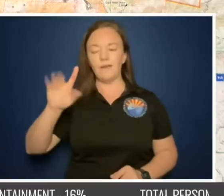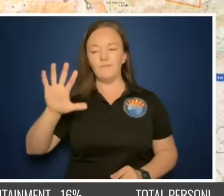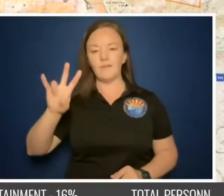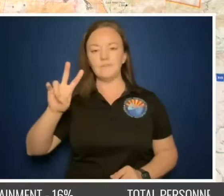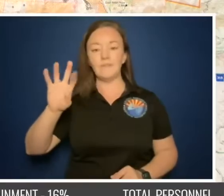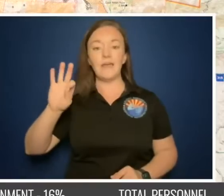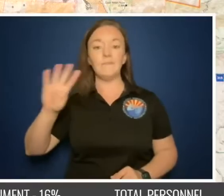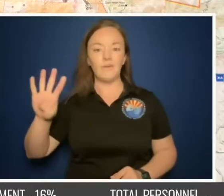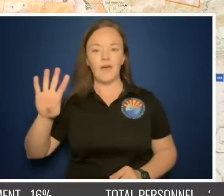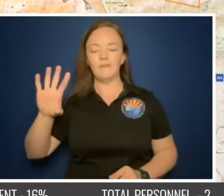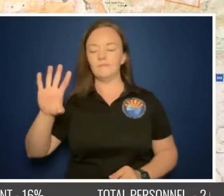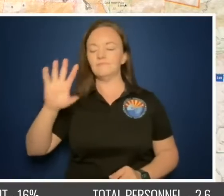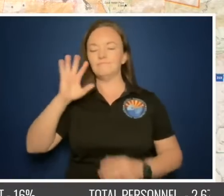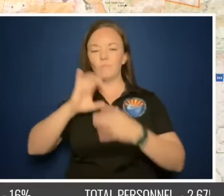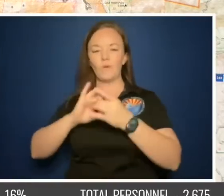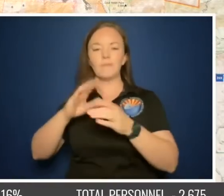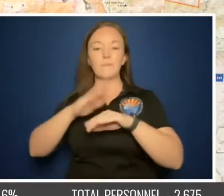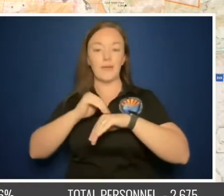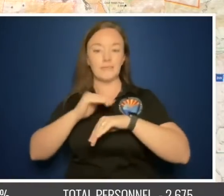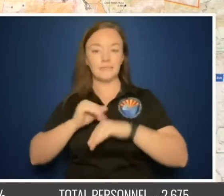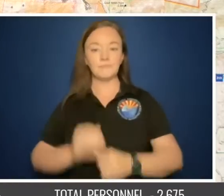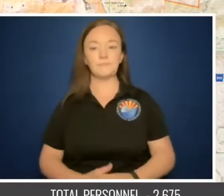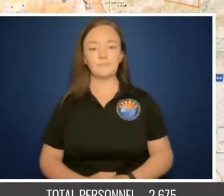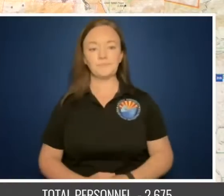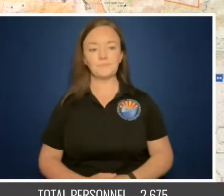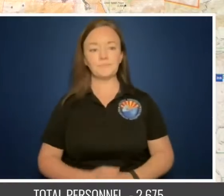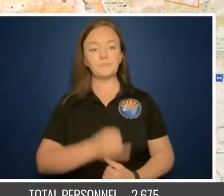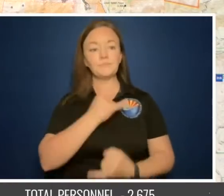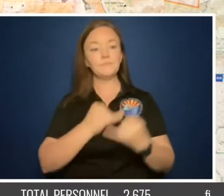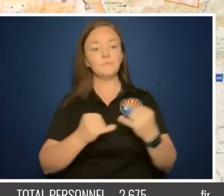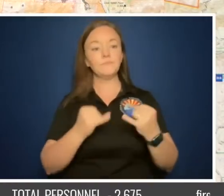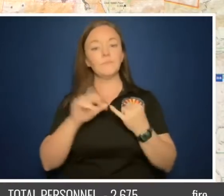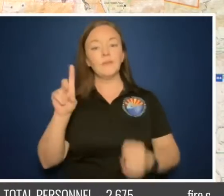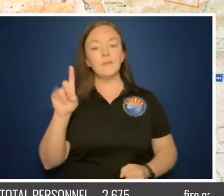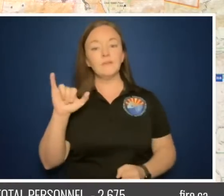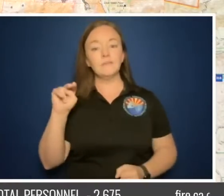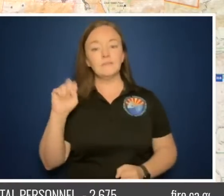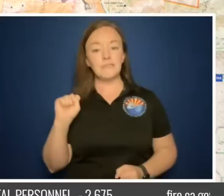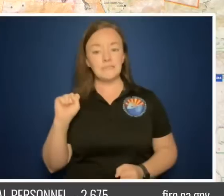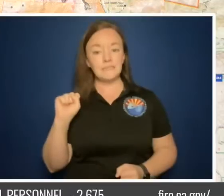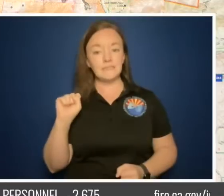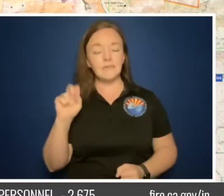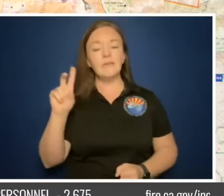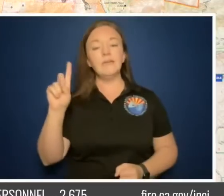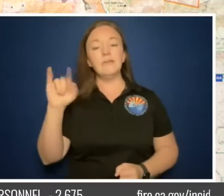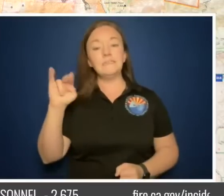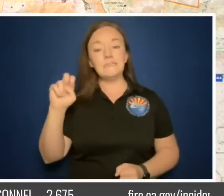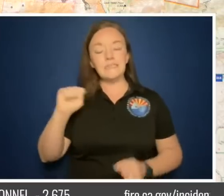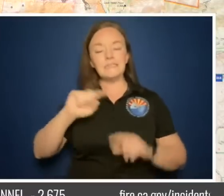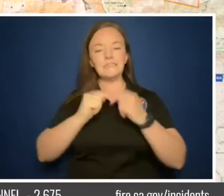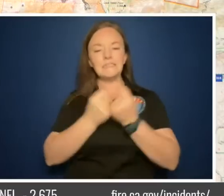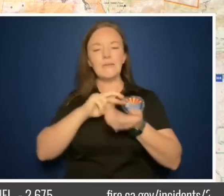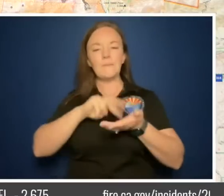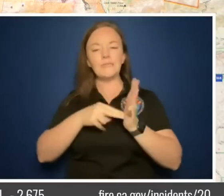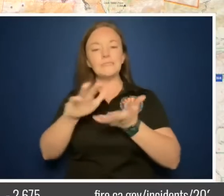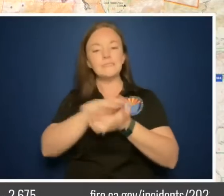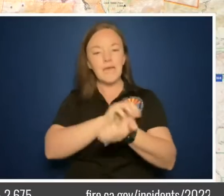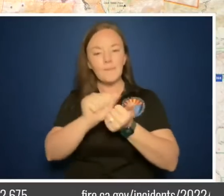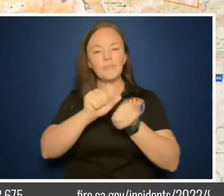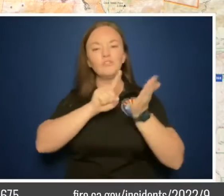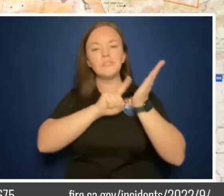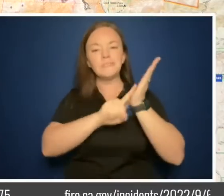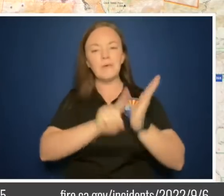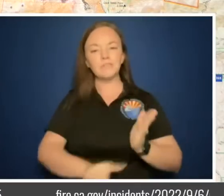530-621-5795. Lastly, I'll talk about DINS. So DINS team is a damage inspection specialist team,